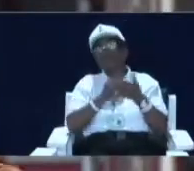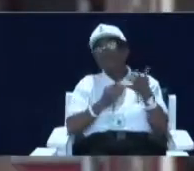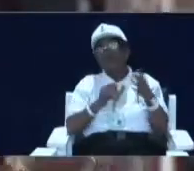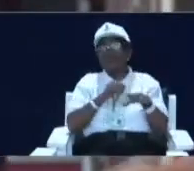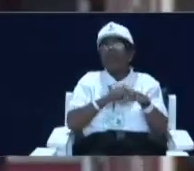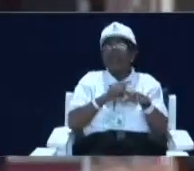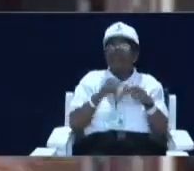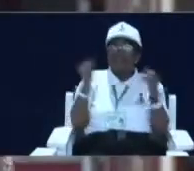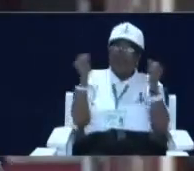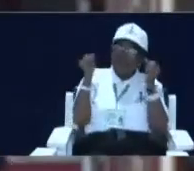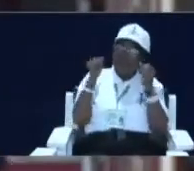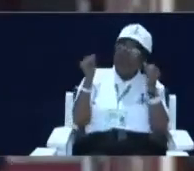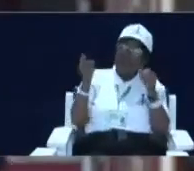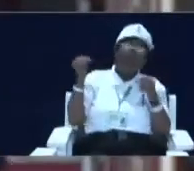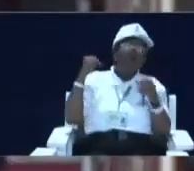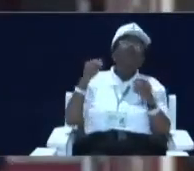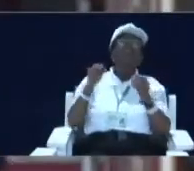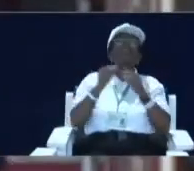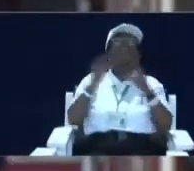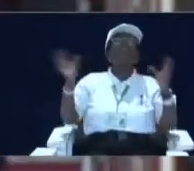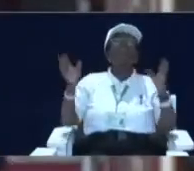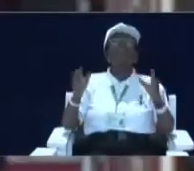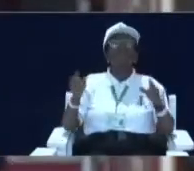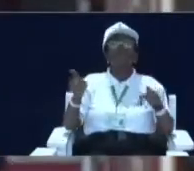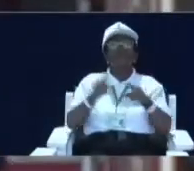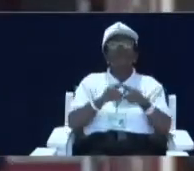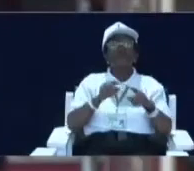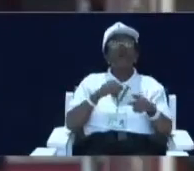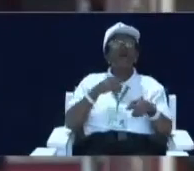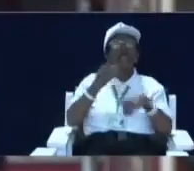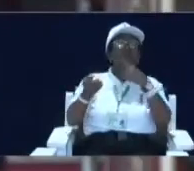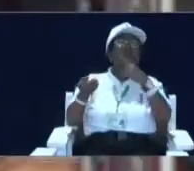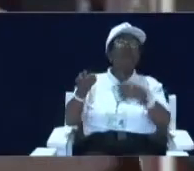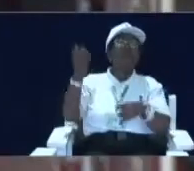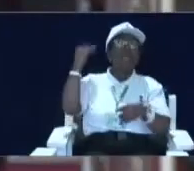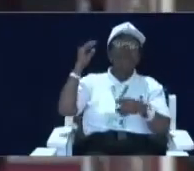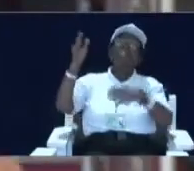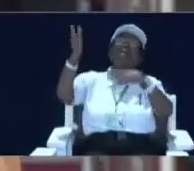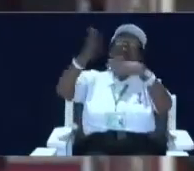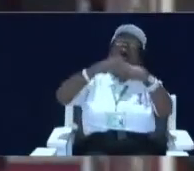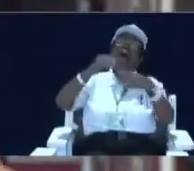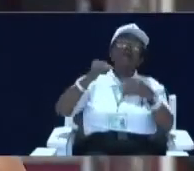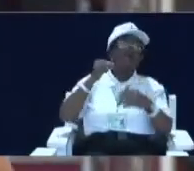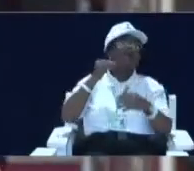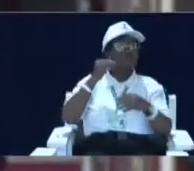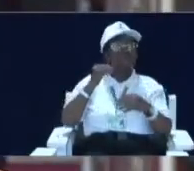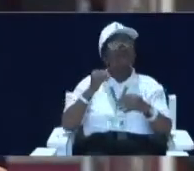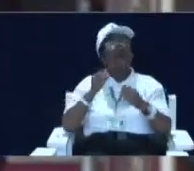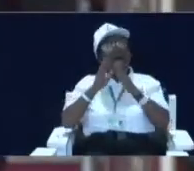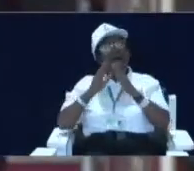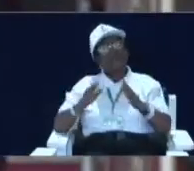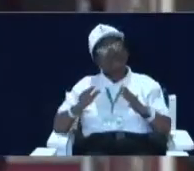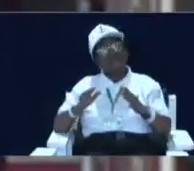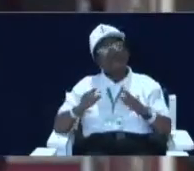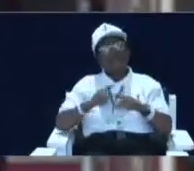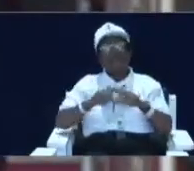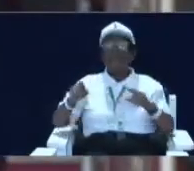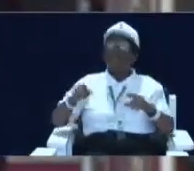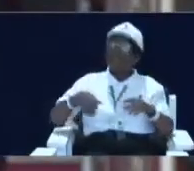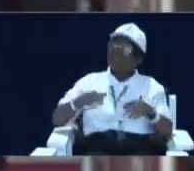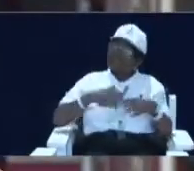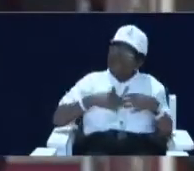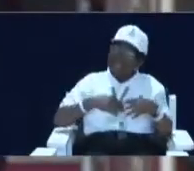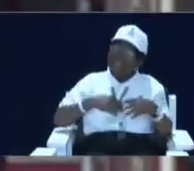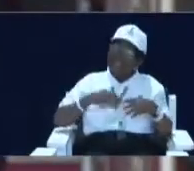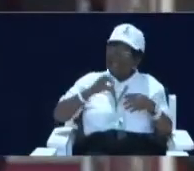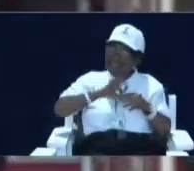So I went back into the van. But my spirit was still racing.